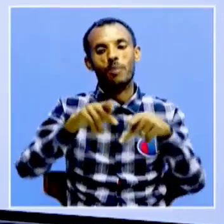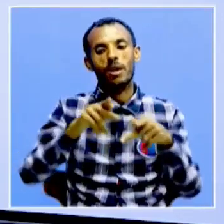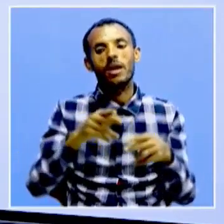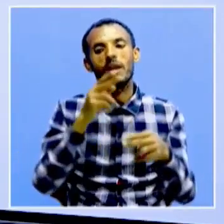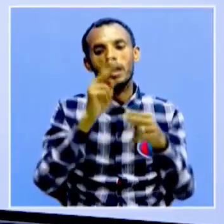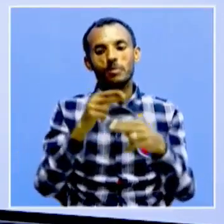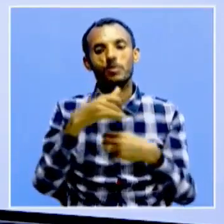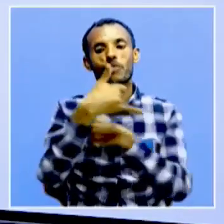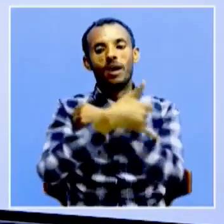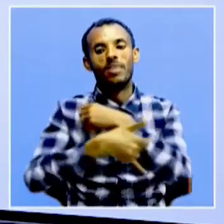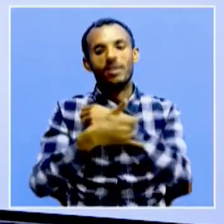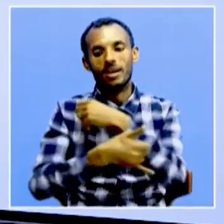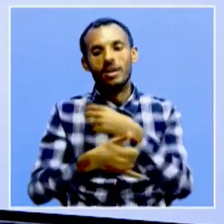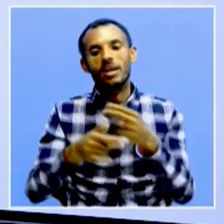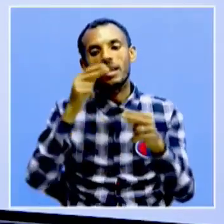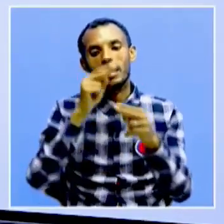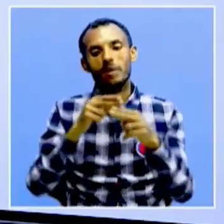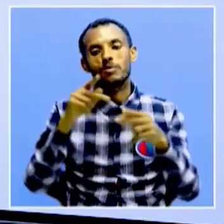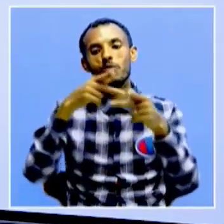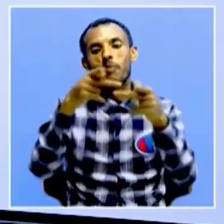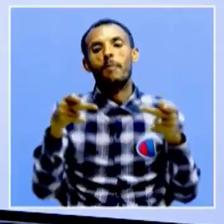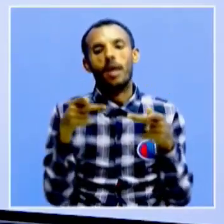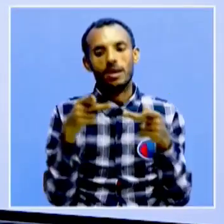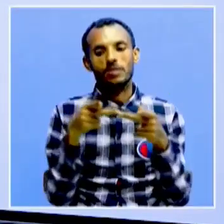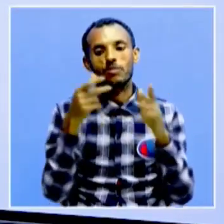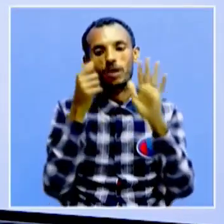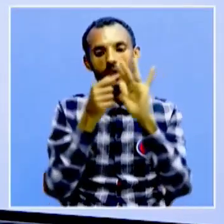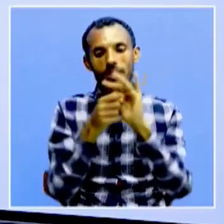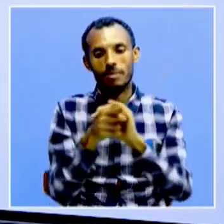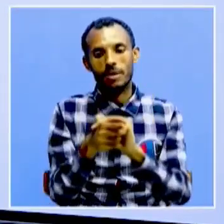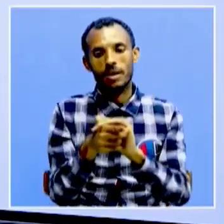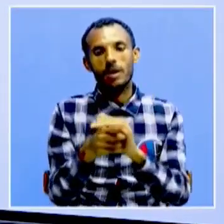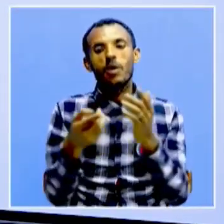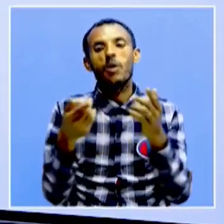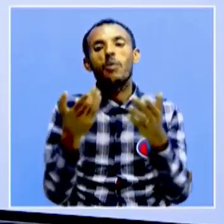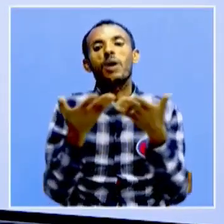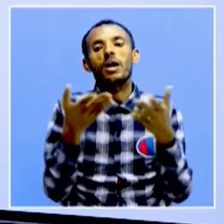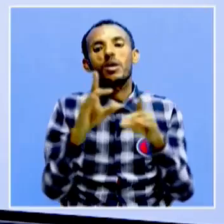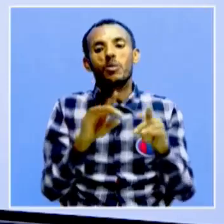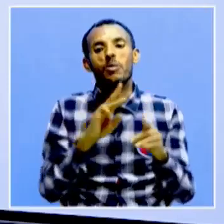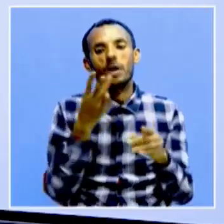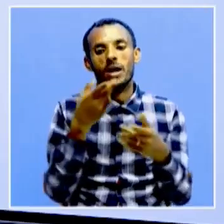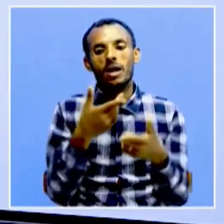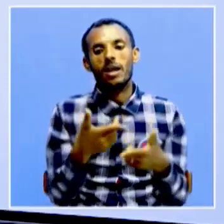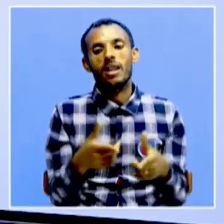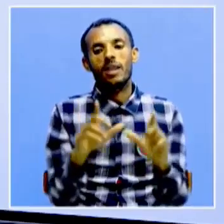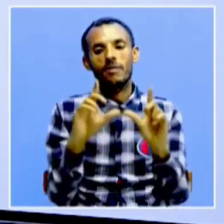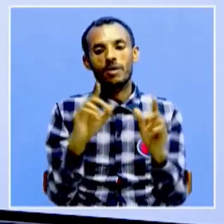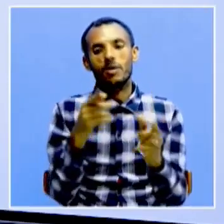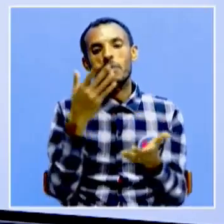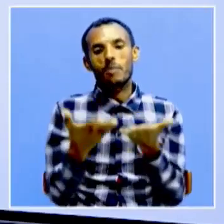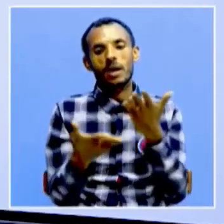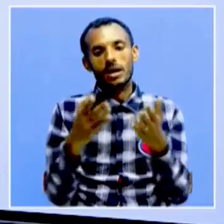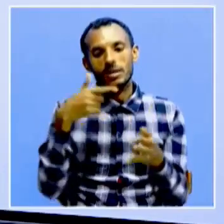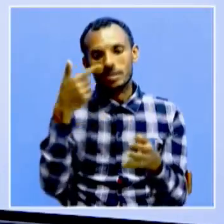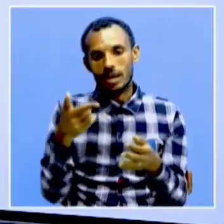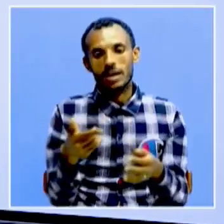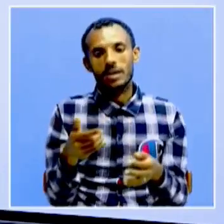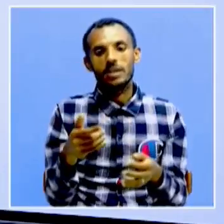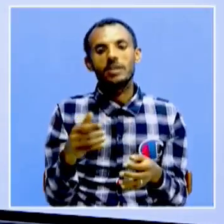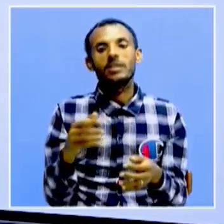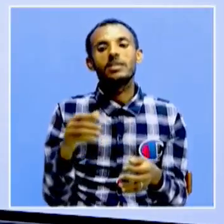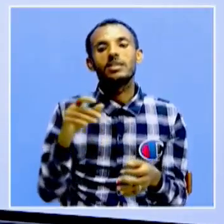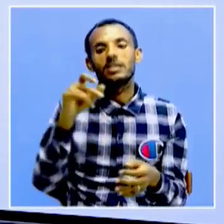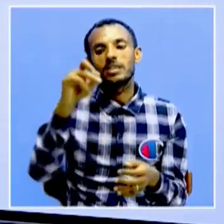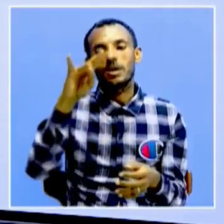of countries, names of places. For example, where do you live? Yes? Somebody, you might say Jomo. So Jomo